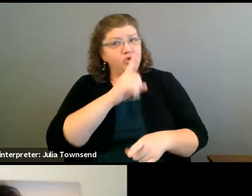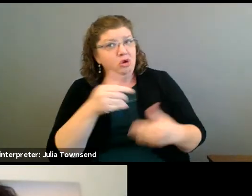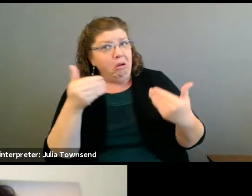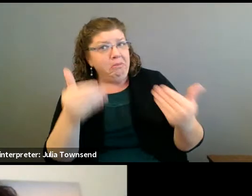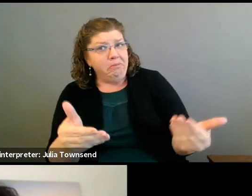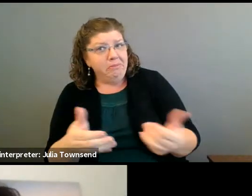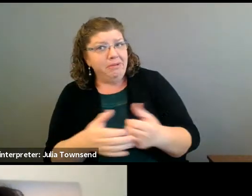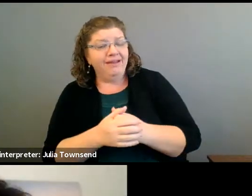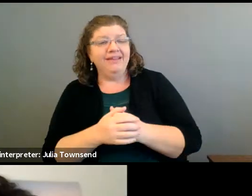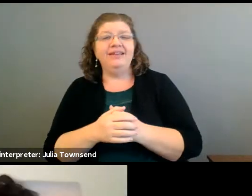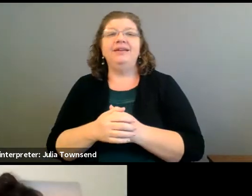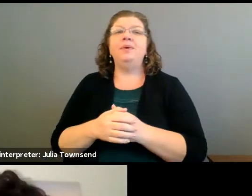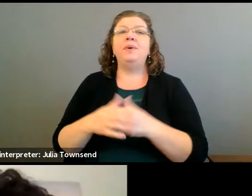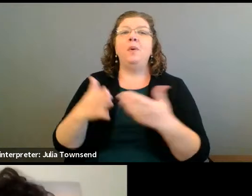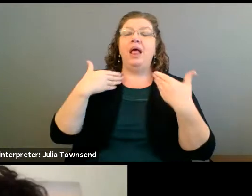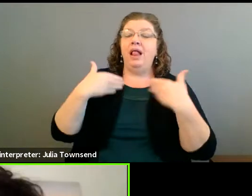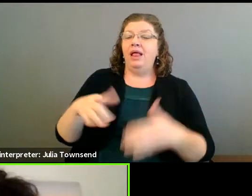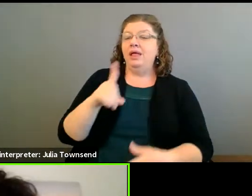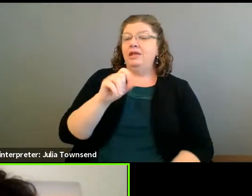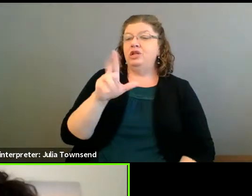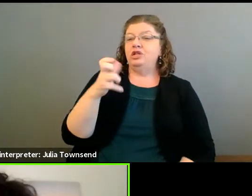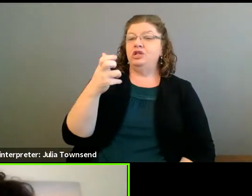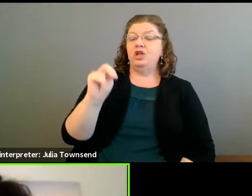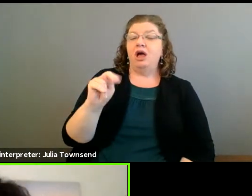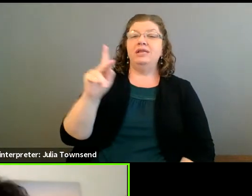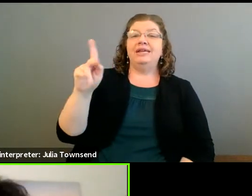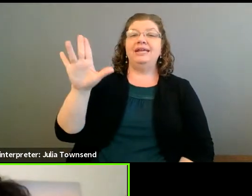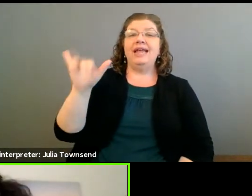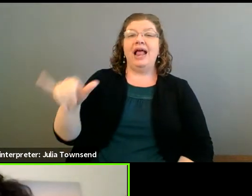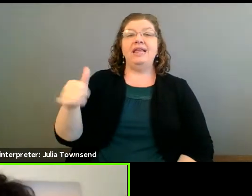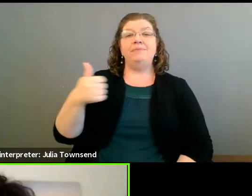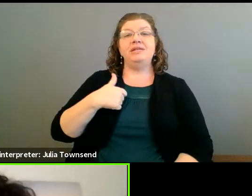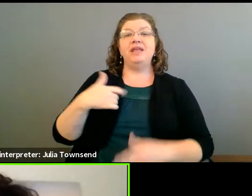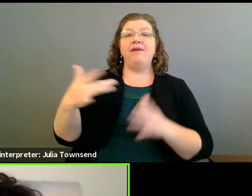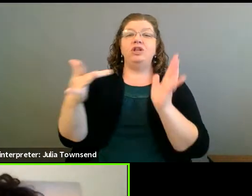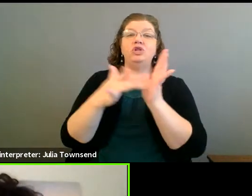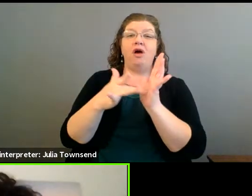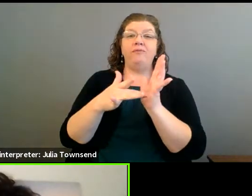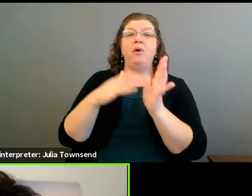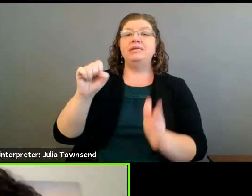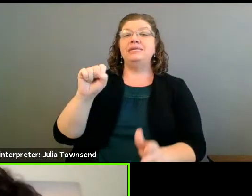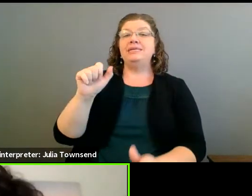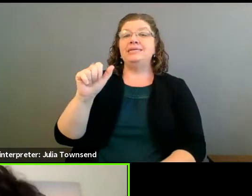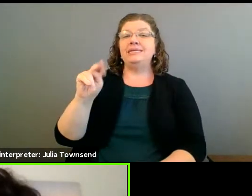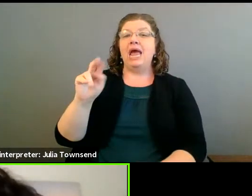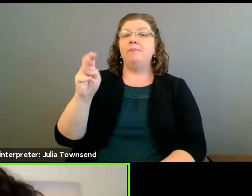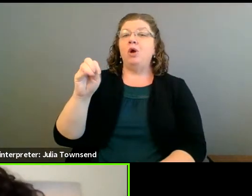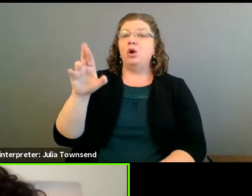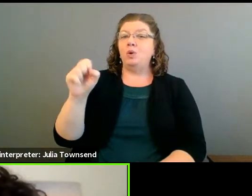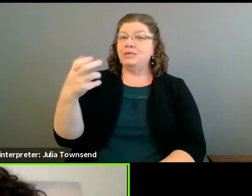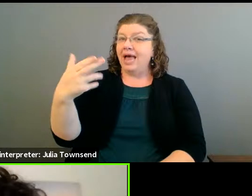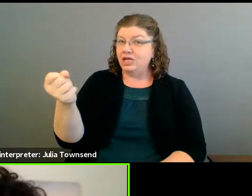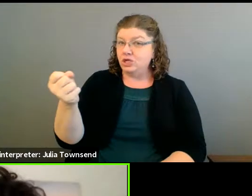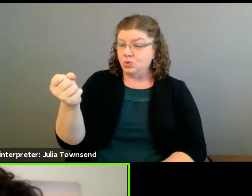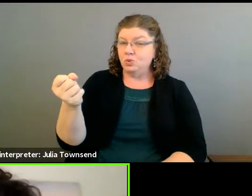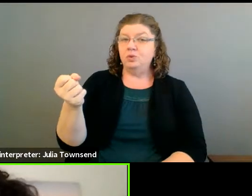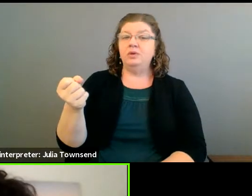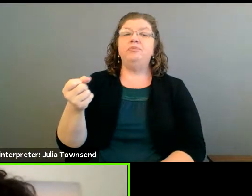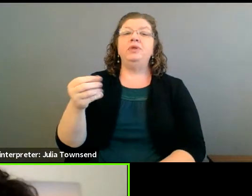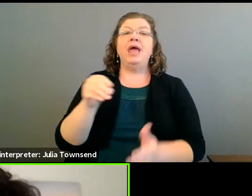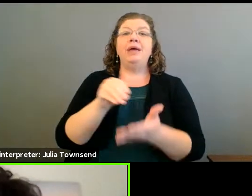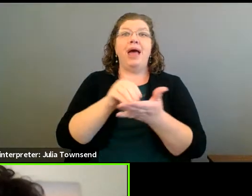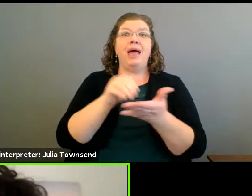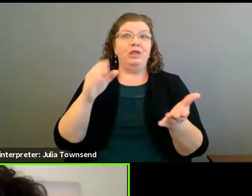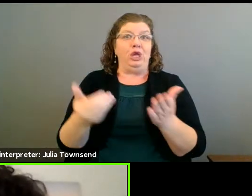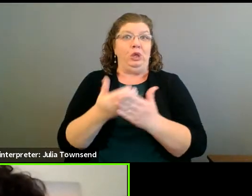Okay, well, my name's Dawson Kelly. I am a sophomore at San Marcos, and I am the student board member.